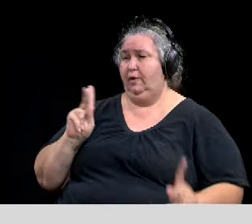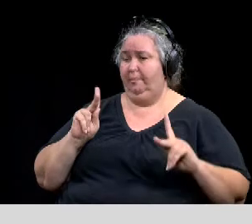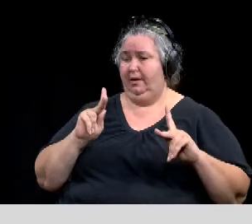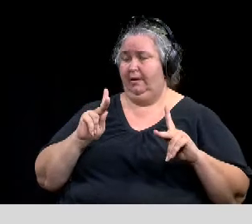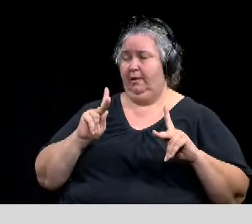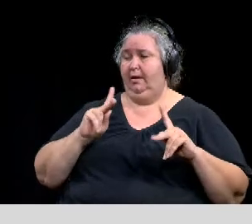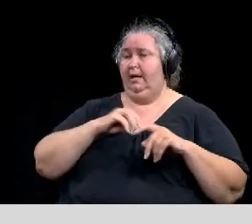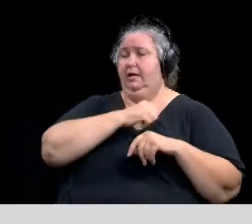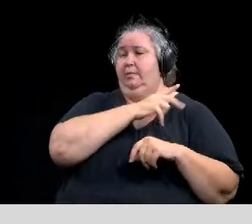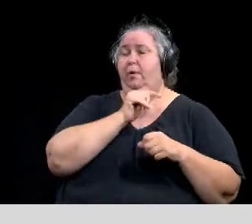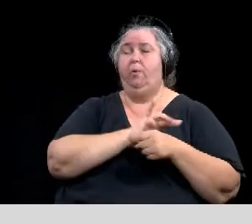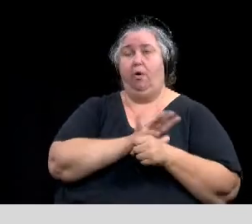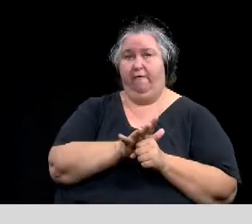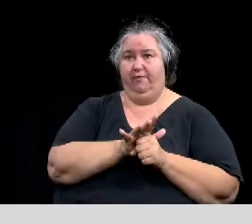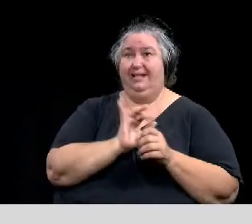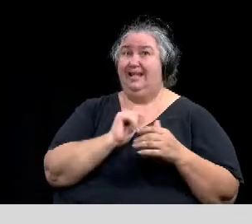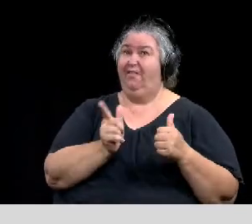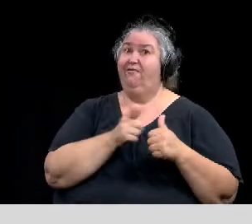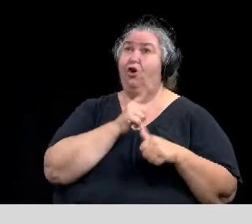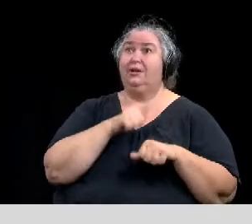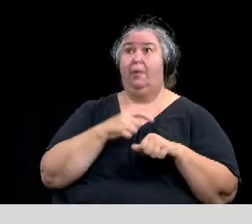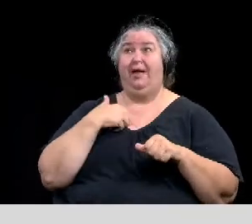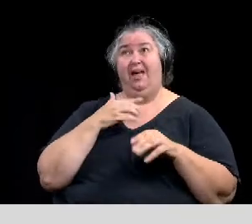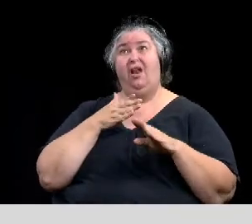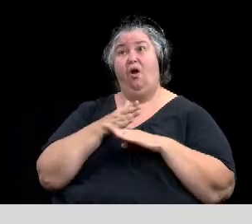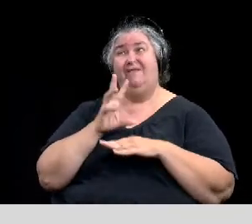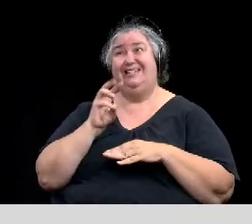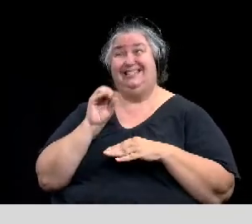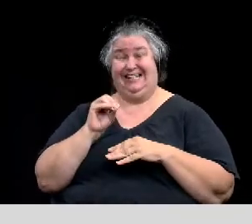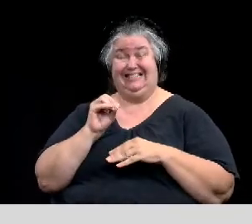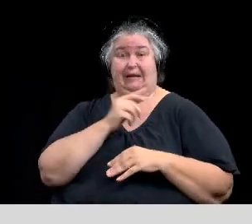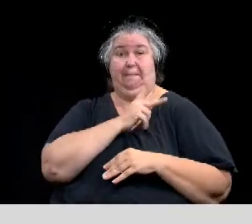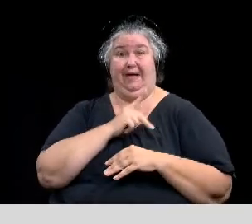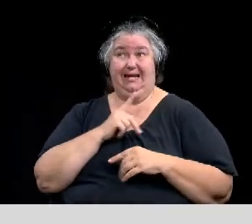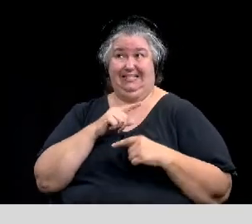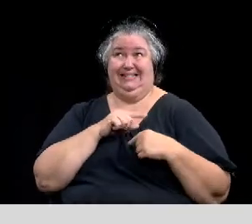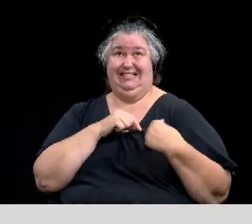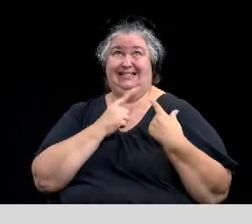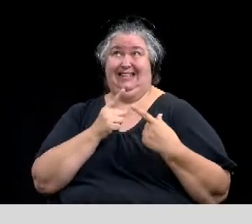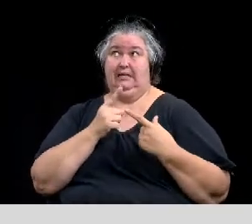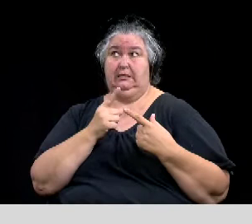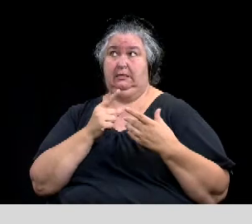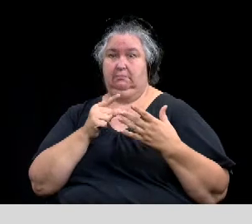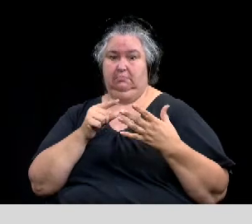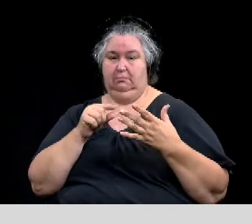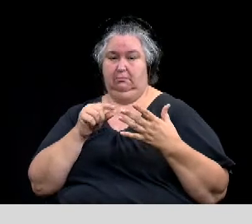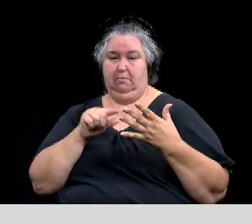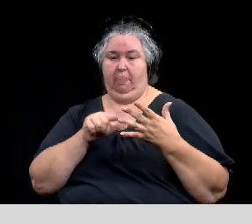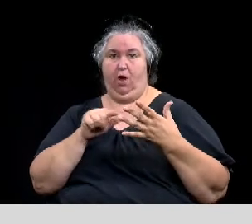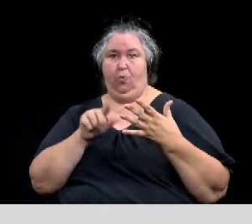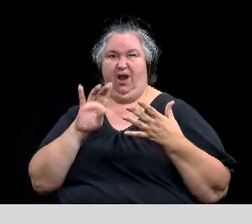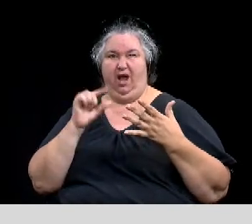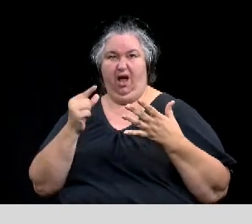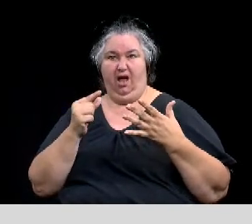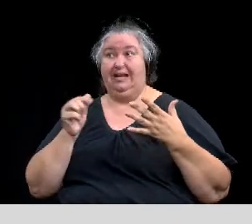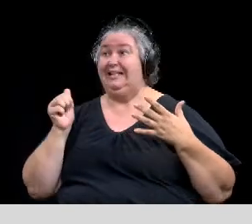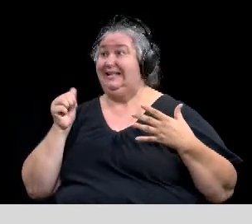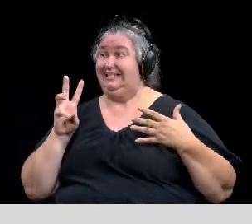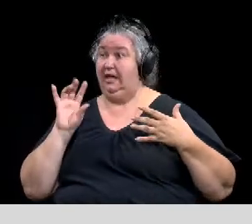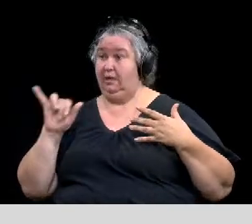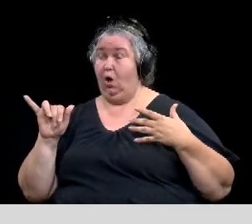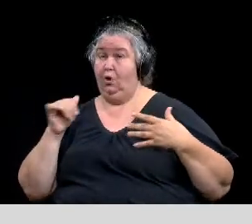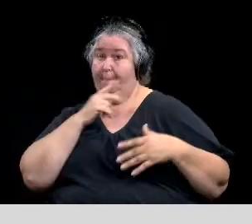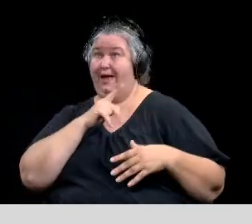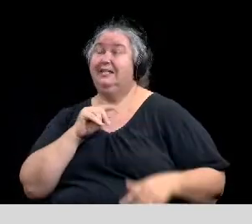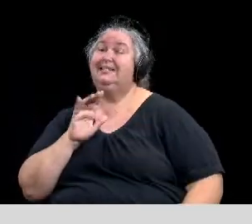COVID-19. That marks the first time we've had over 60 hospitalized patients since the 3rd week in August. And 16 of those patients,